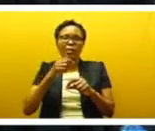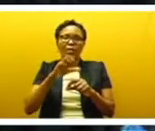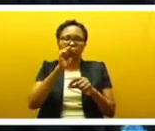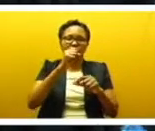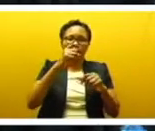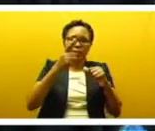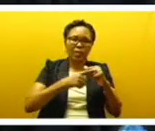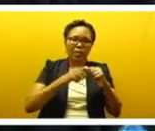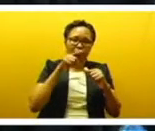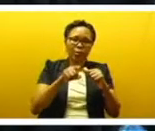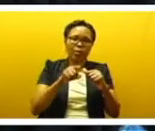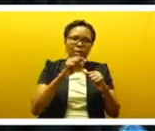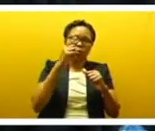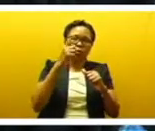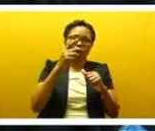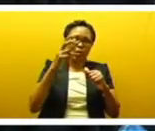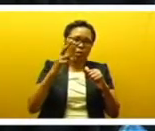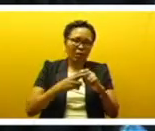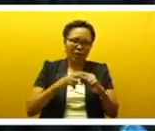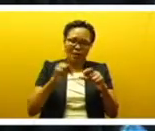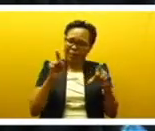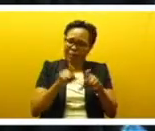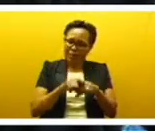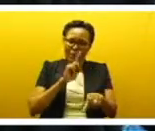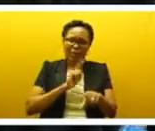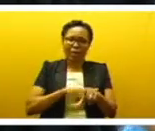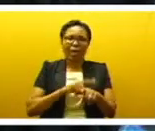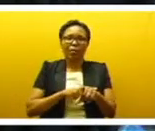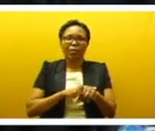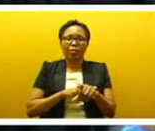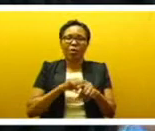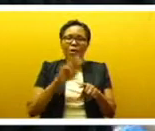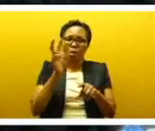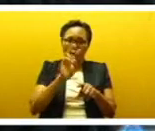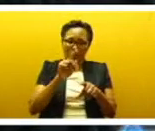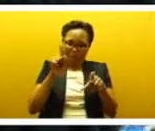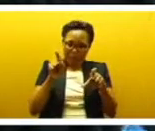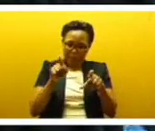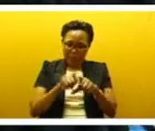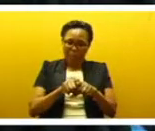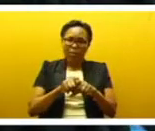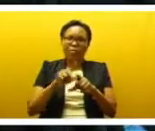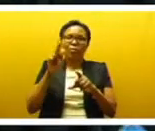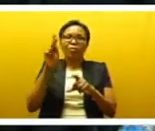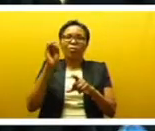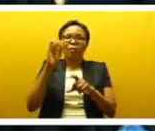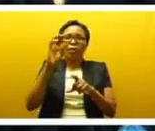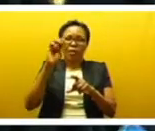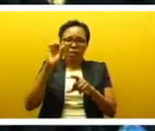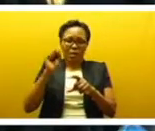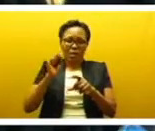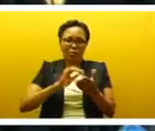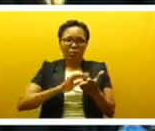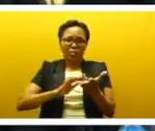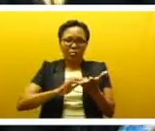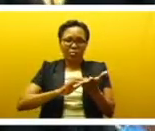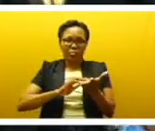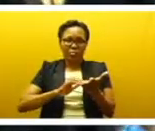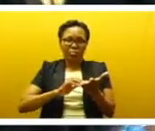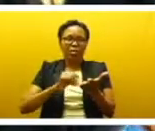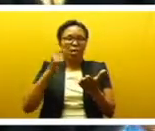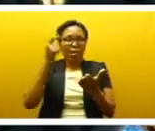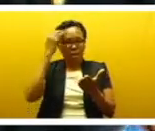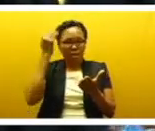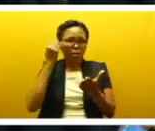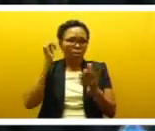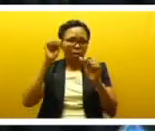56.17 at that same time, looking at the same Kimskit. It will be noted by this Honorable Court